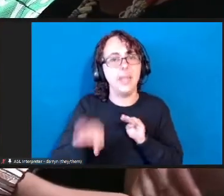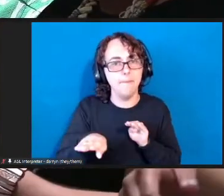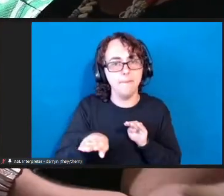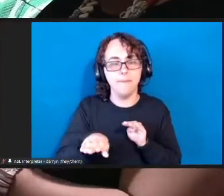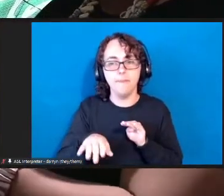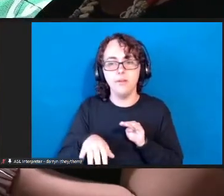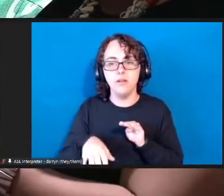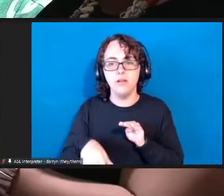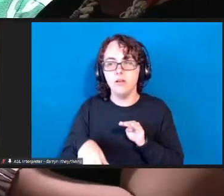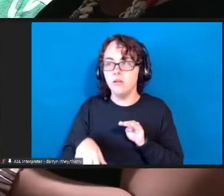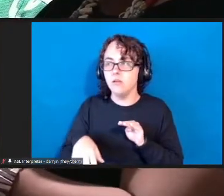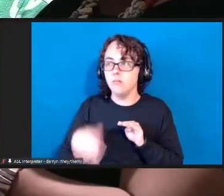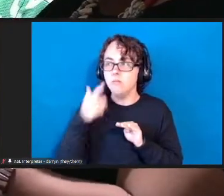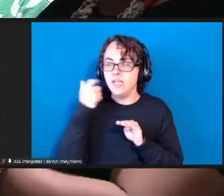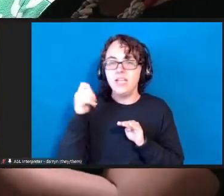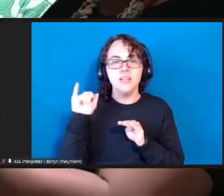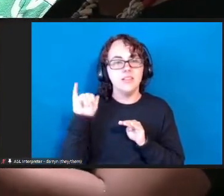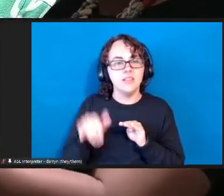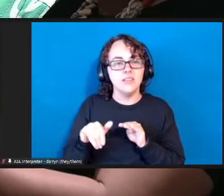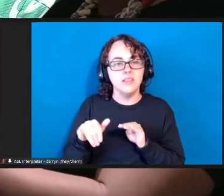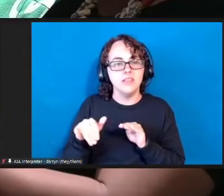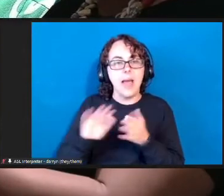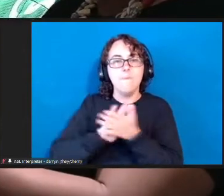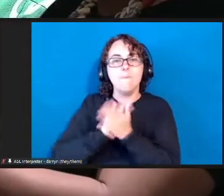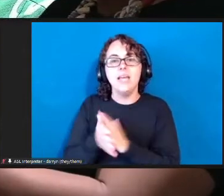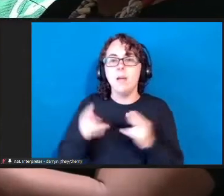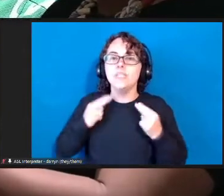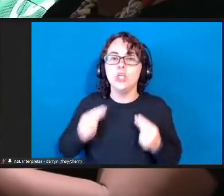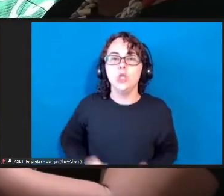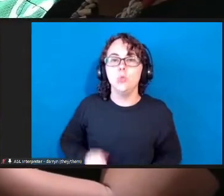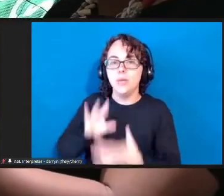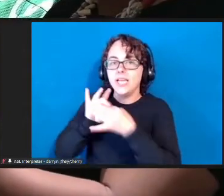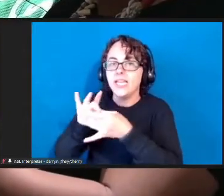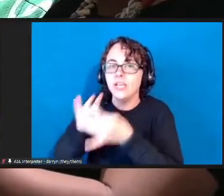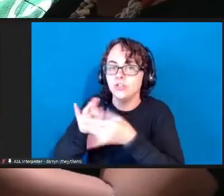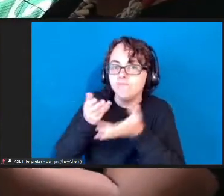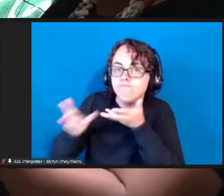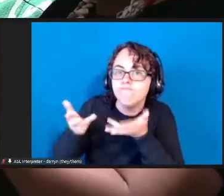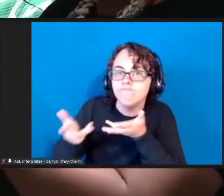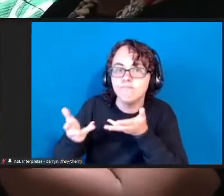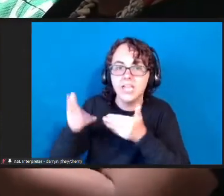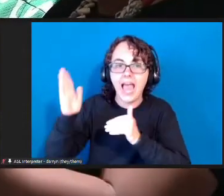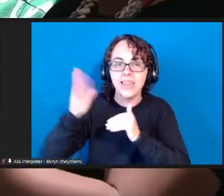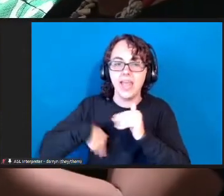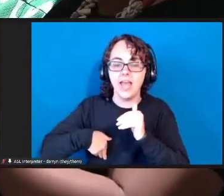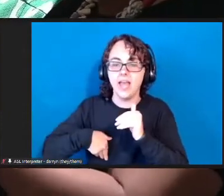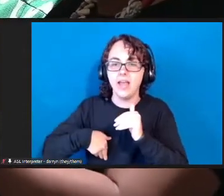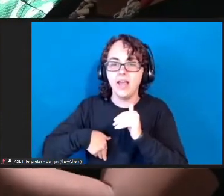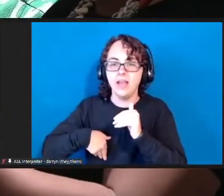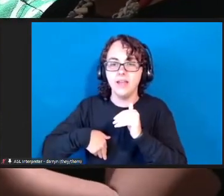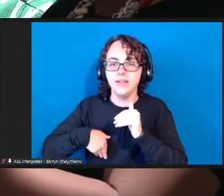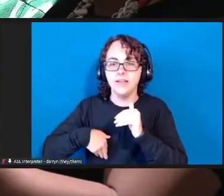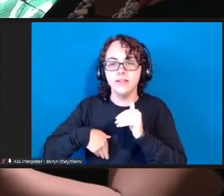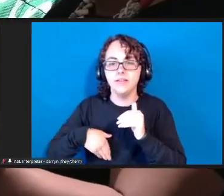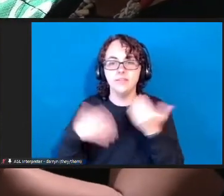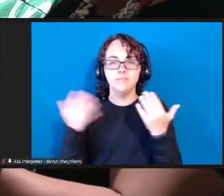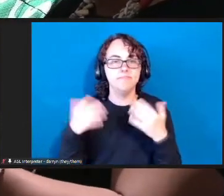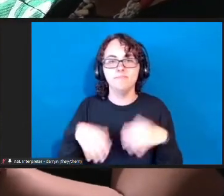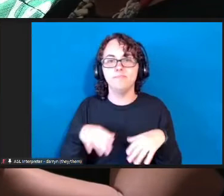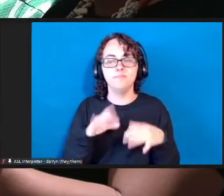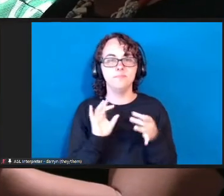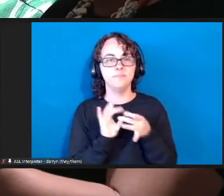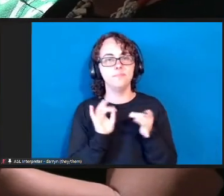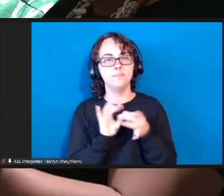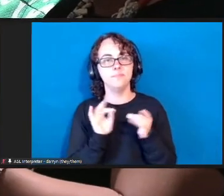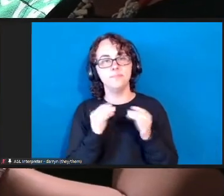because it makes this now a human exchange, as opposed to a electronic